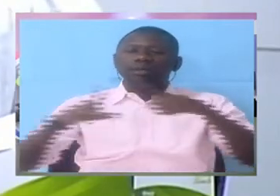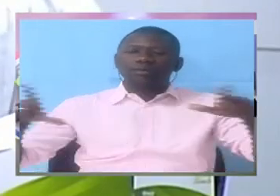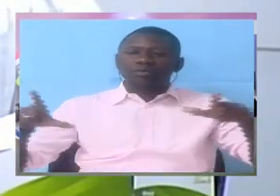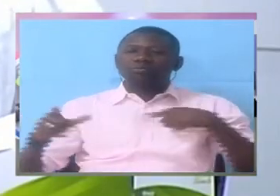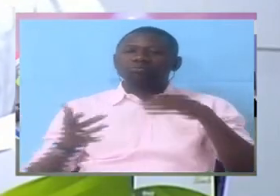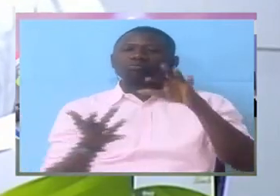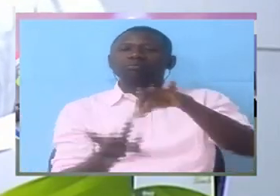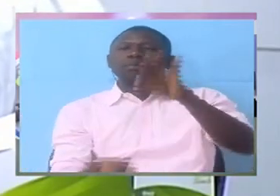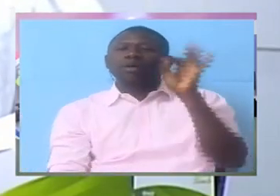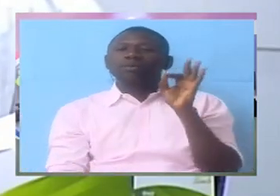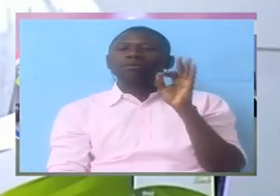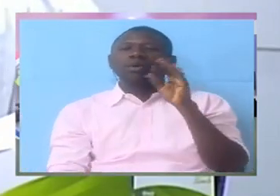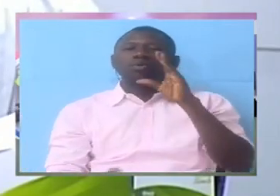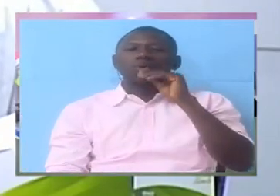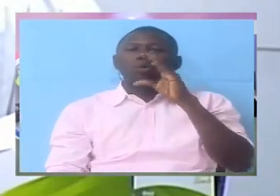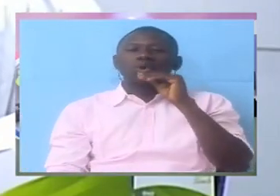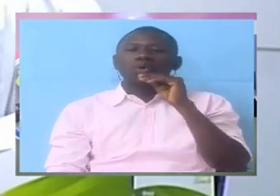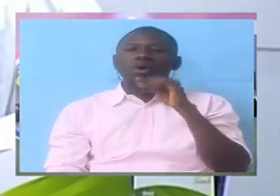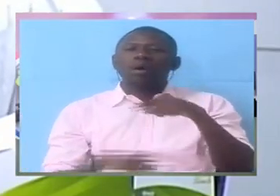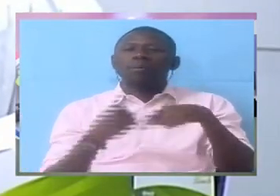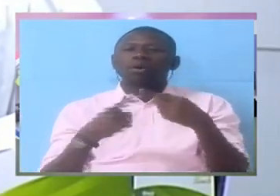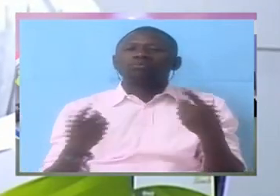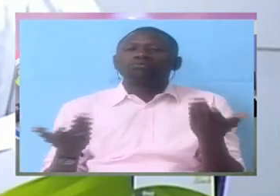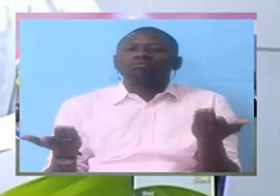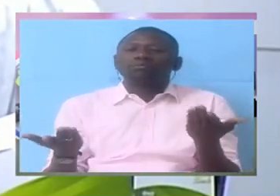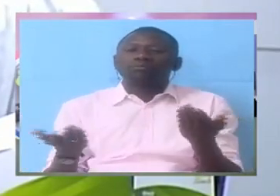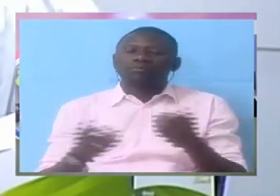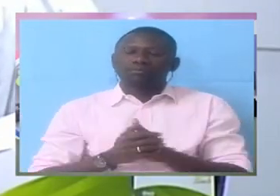speak? Well,